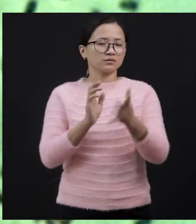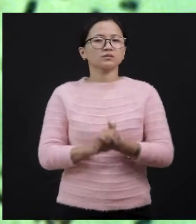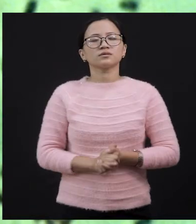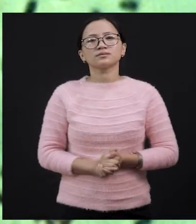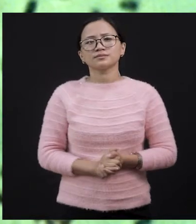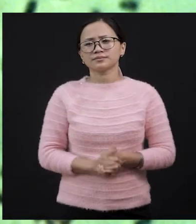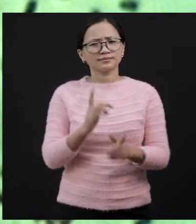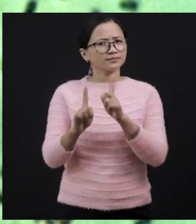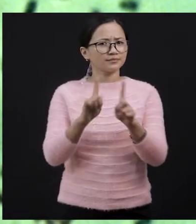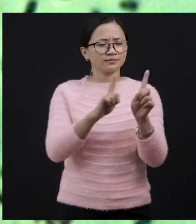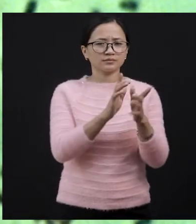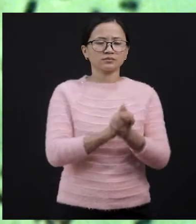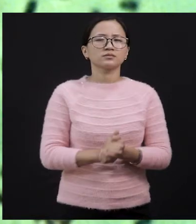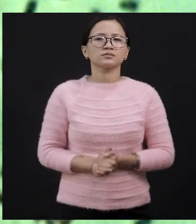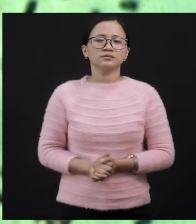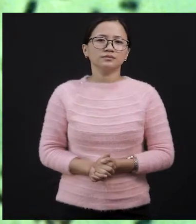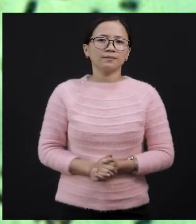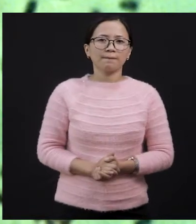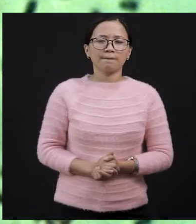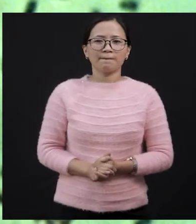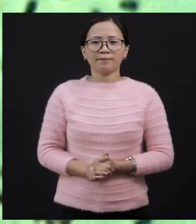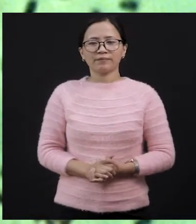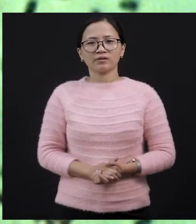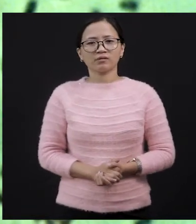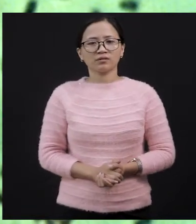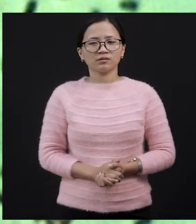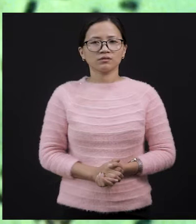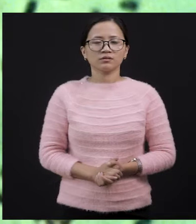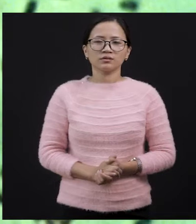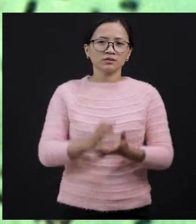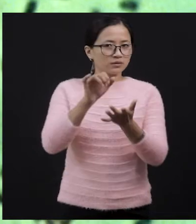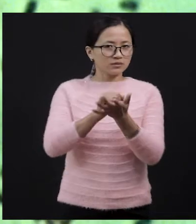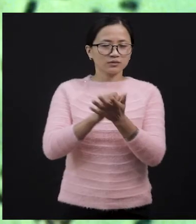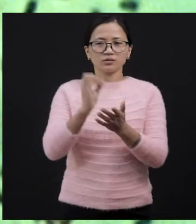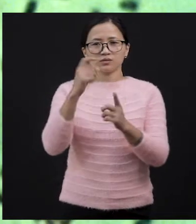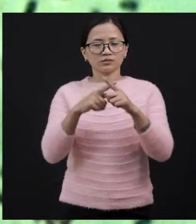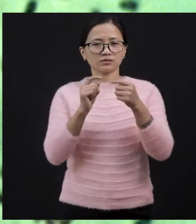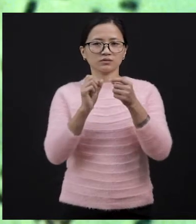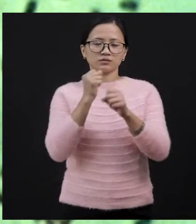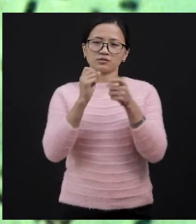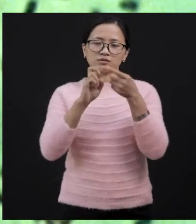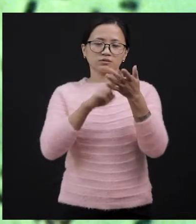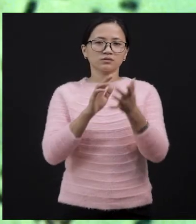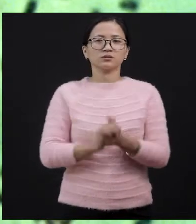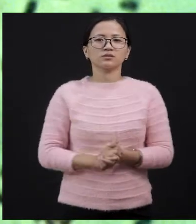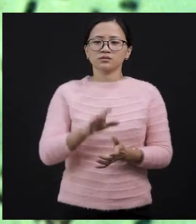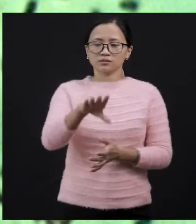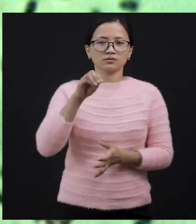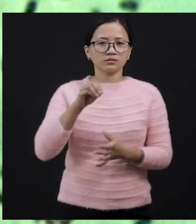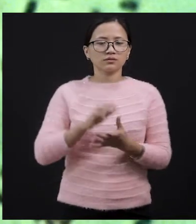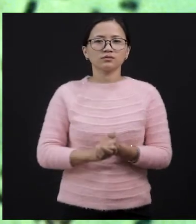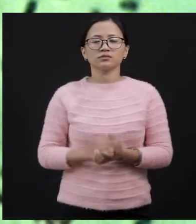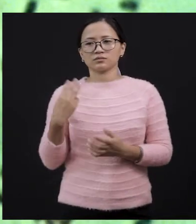Okay, the plants, they release oxygen. And that oxygen is taken